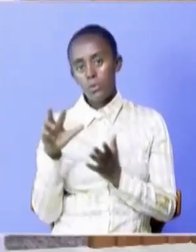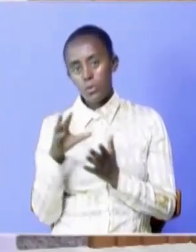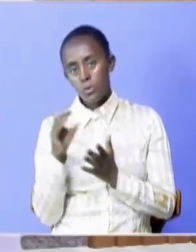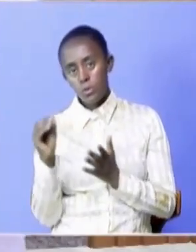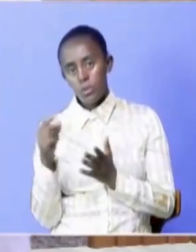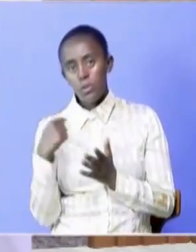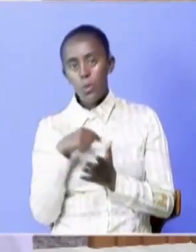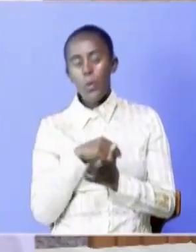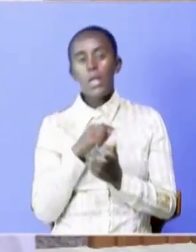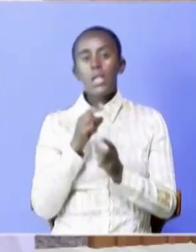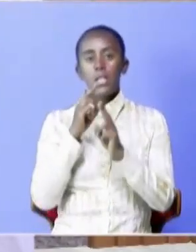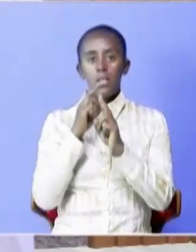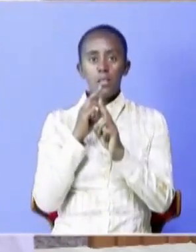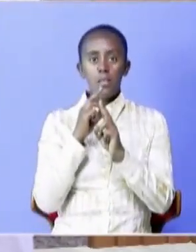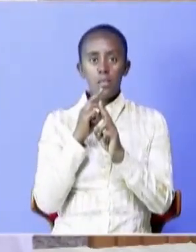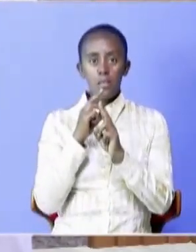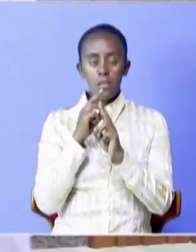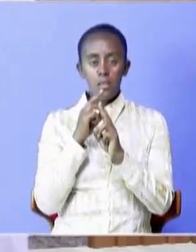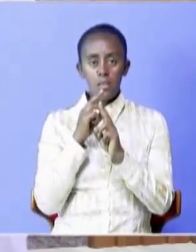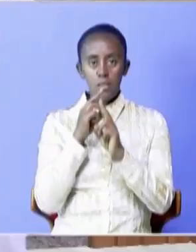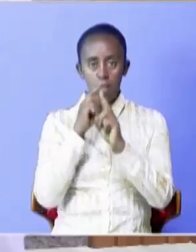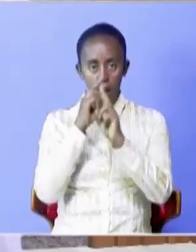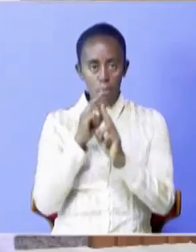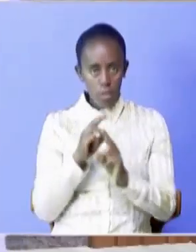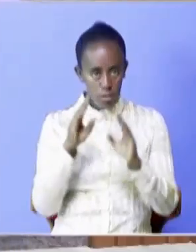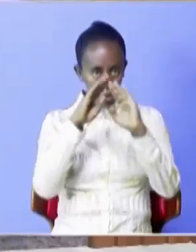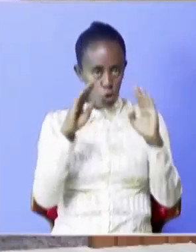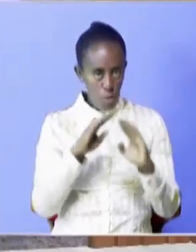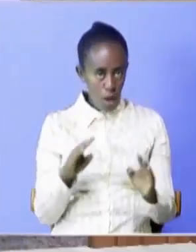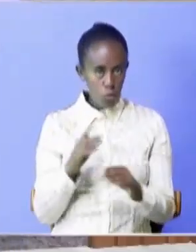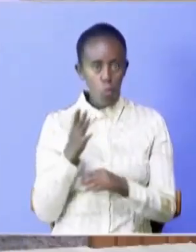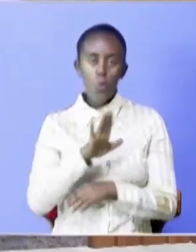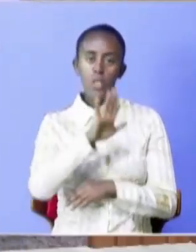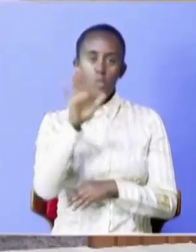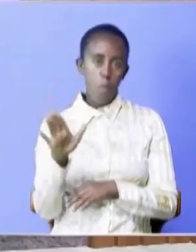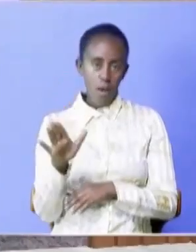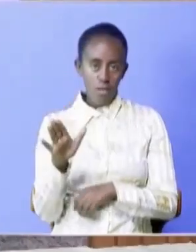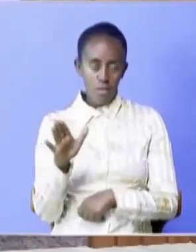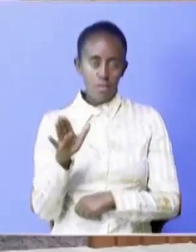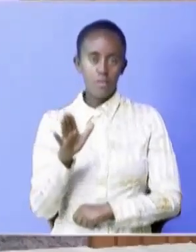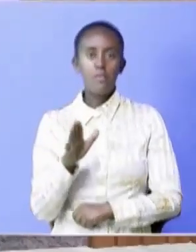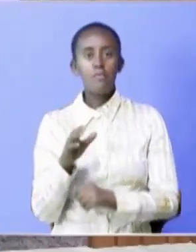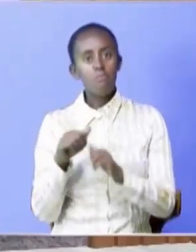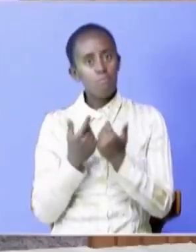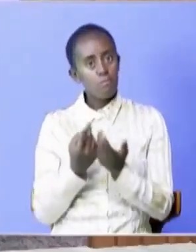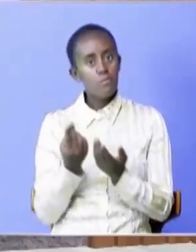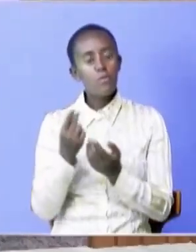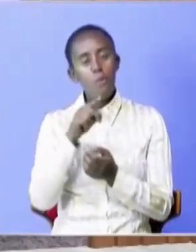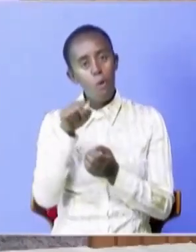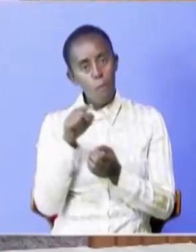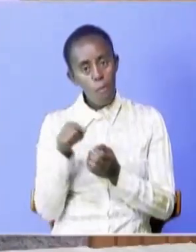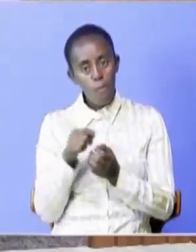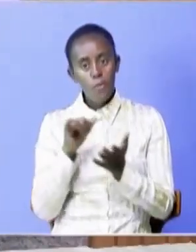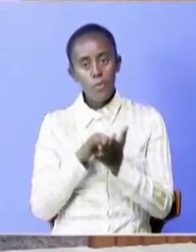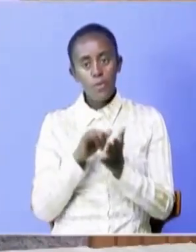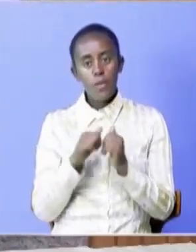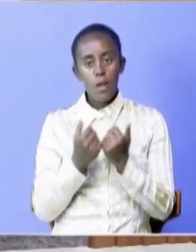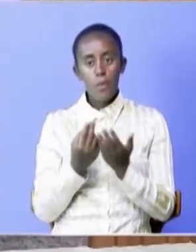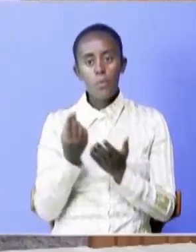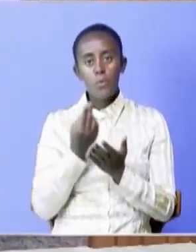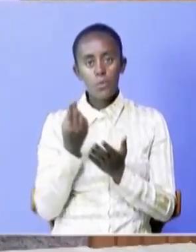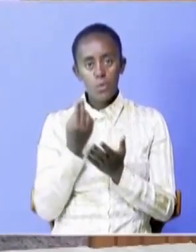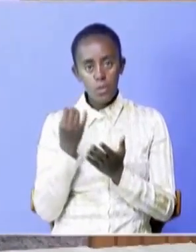we celebrated Christmas. That is how we use commas, and in this case, that is how we